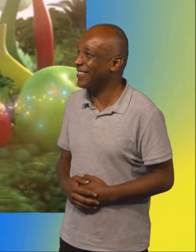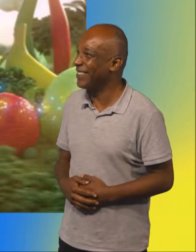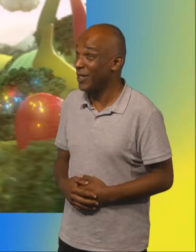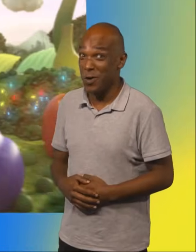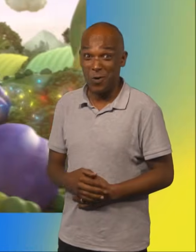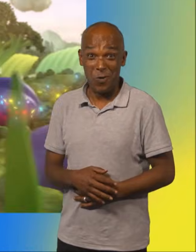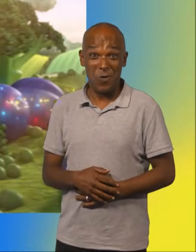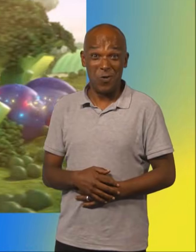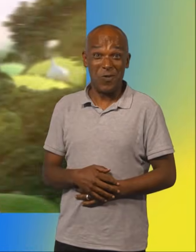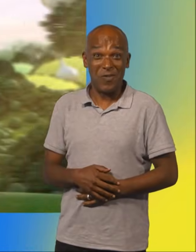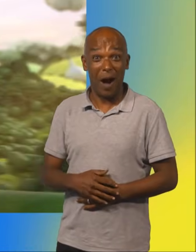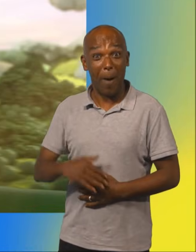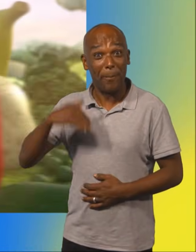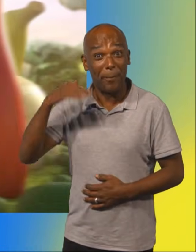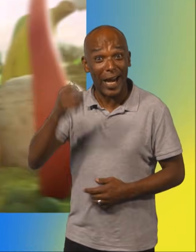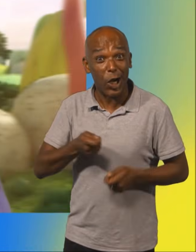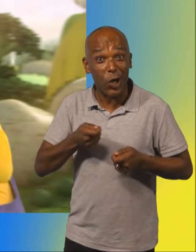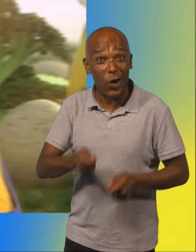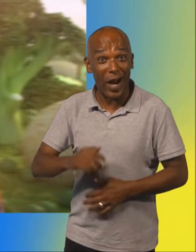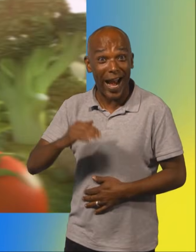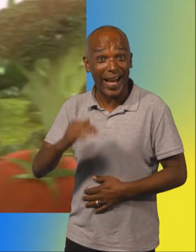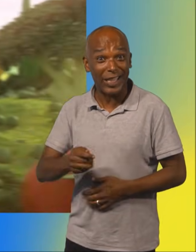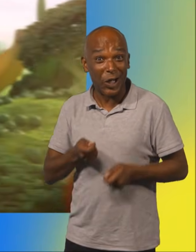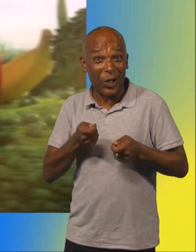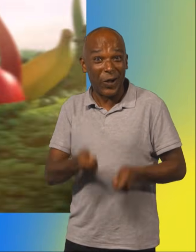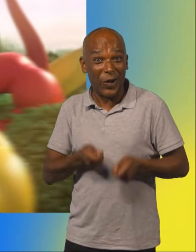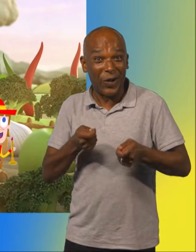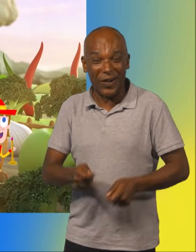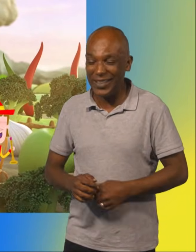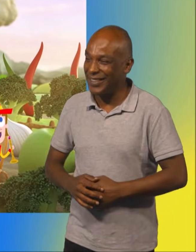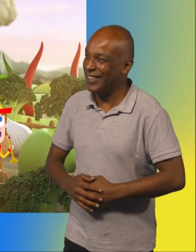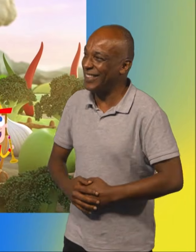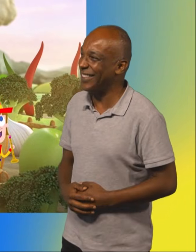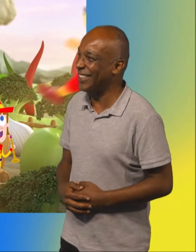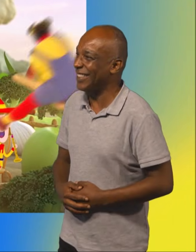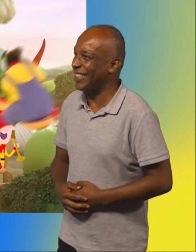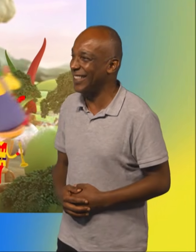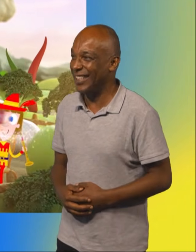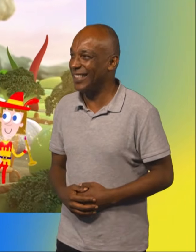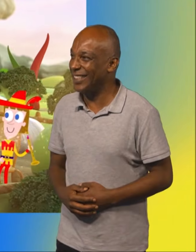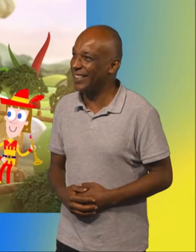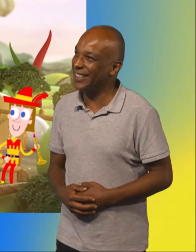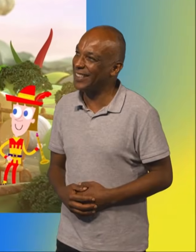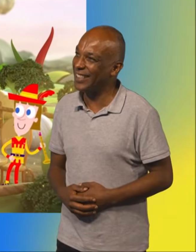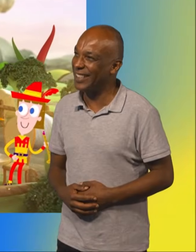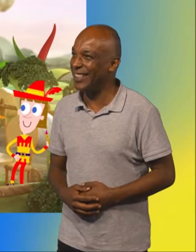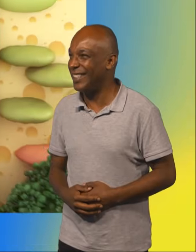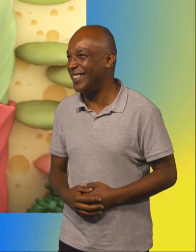Big cook, little cook, want you to come and play.